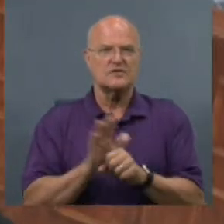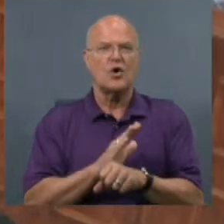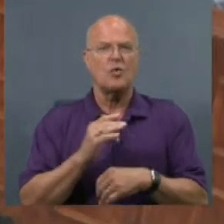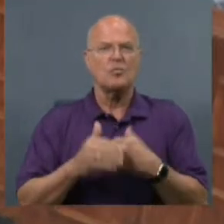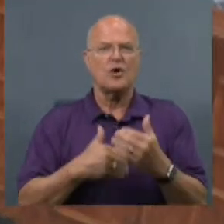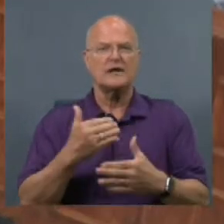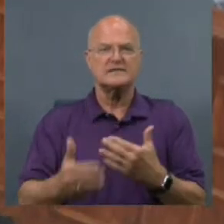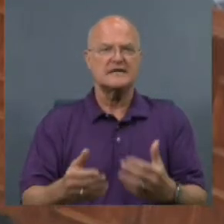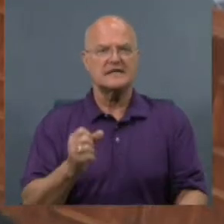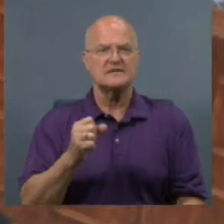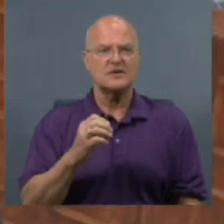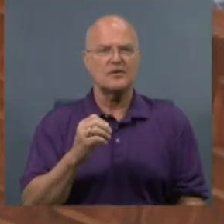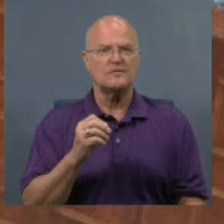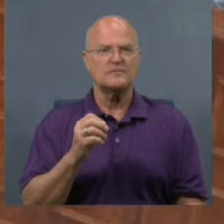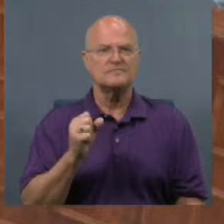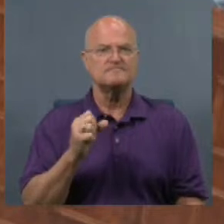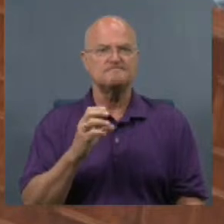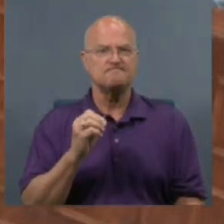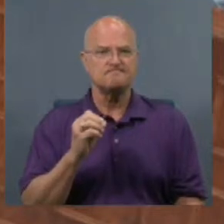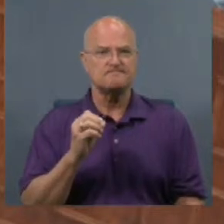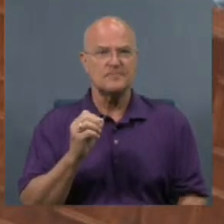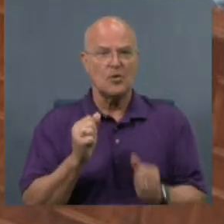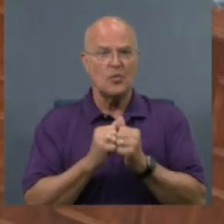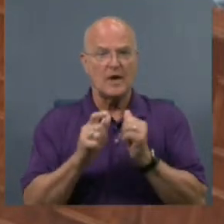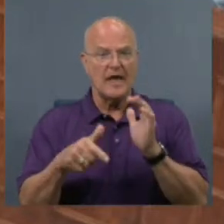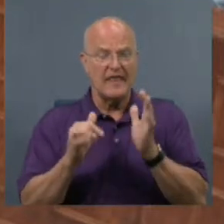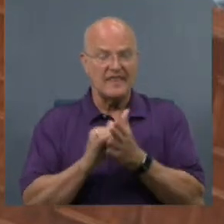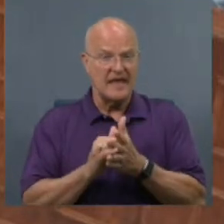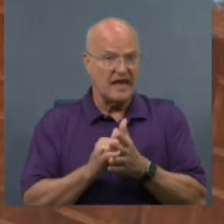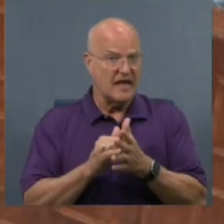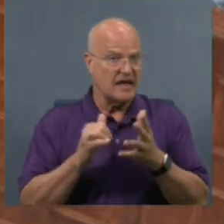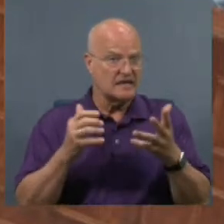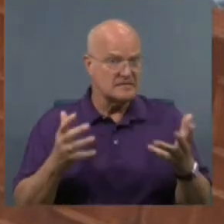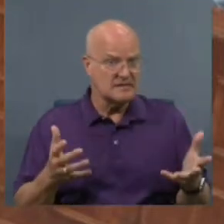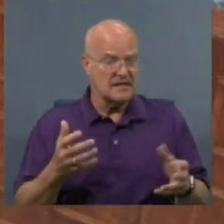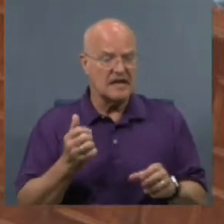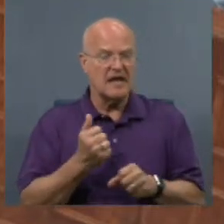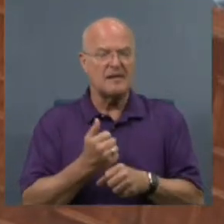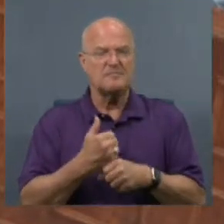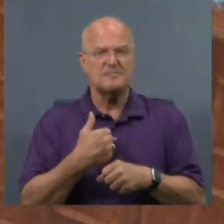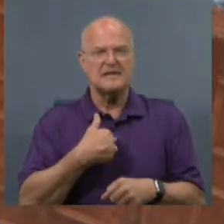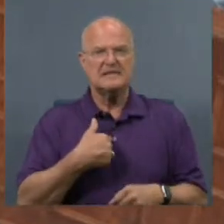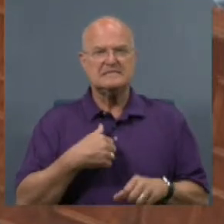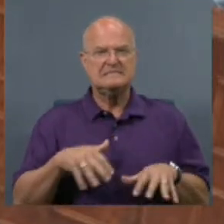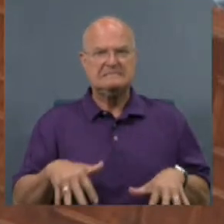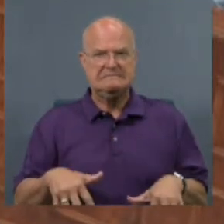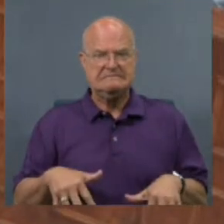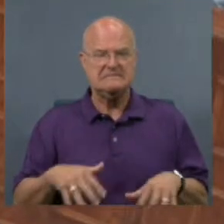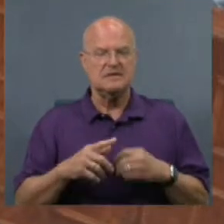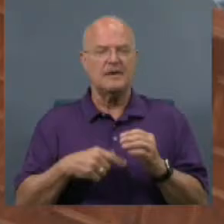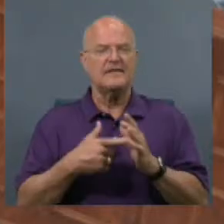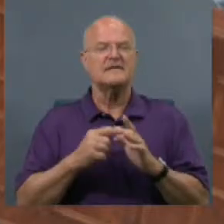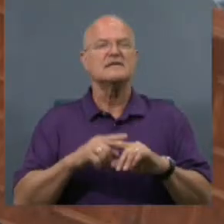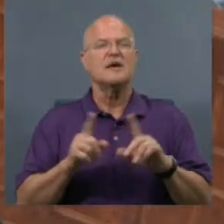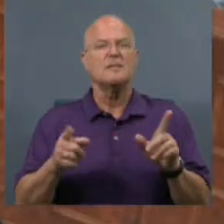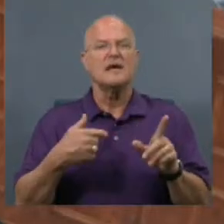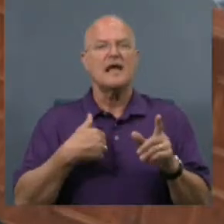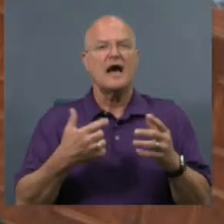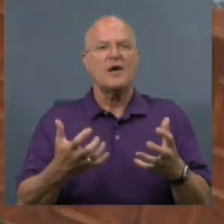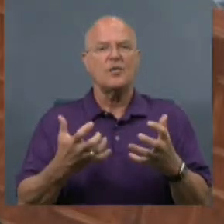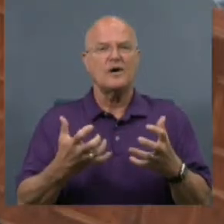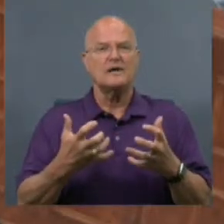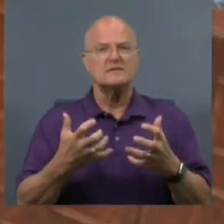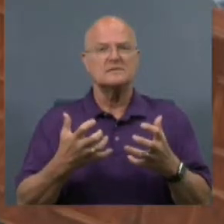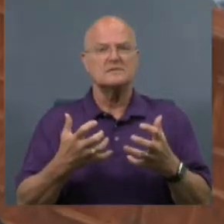process, So, with that being said, I mean, it puts me at a standstill on this. But I want